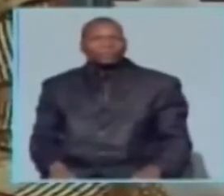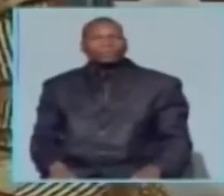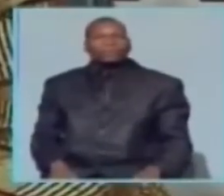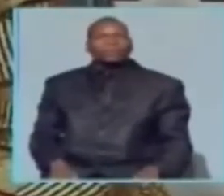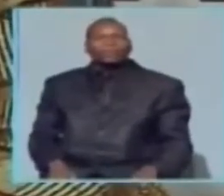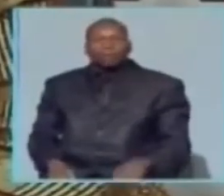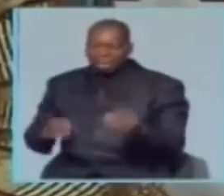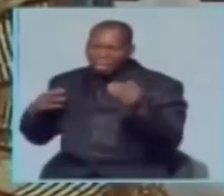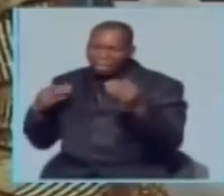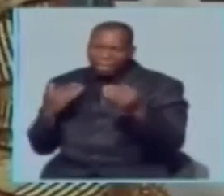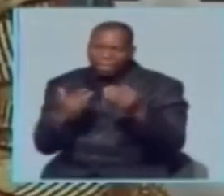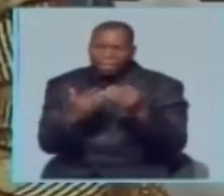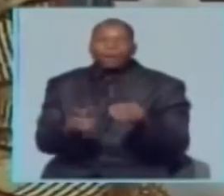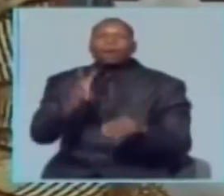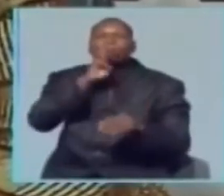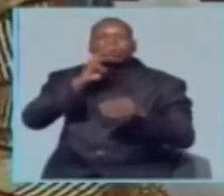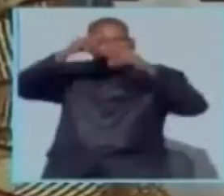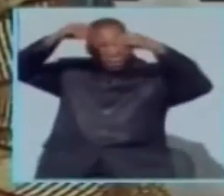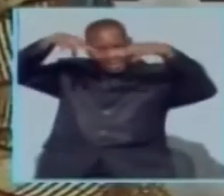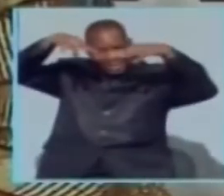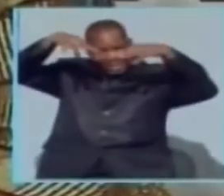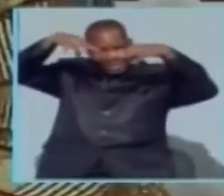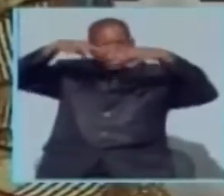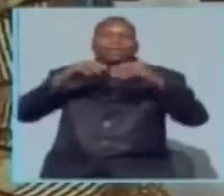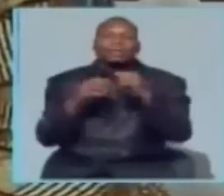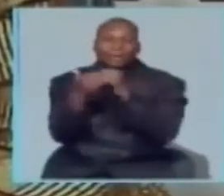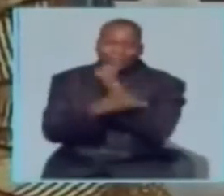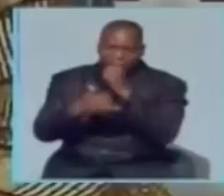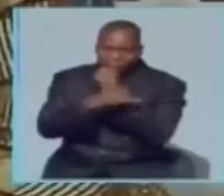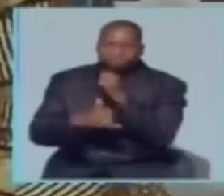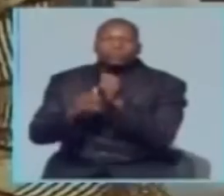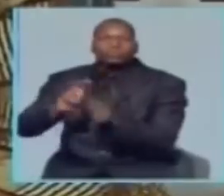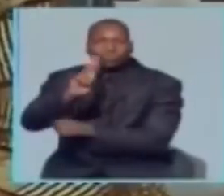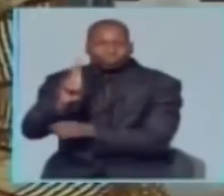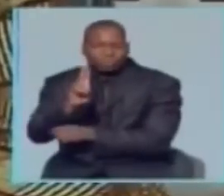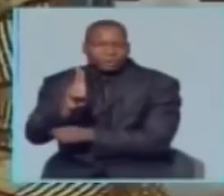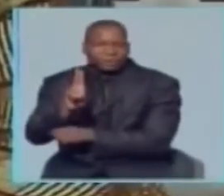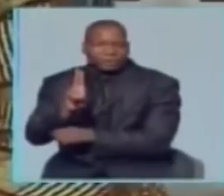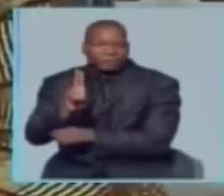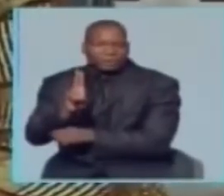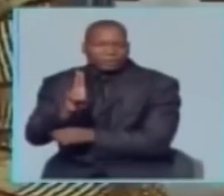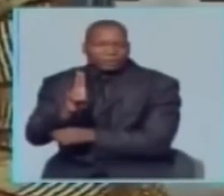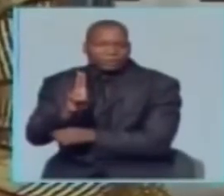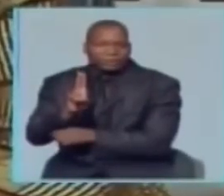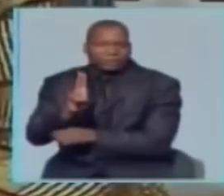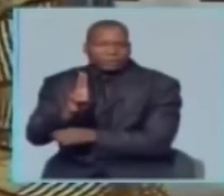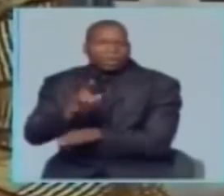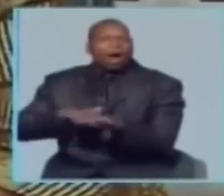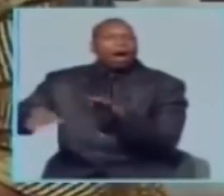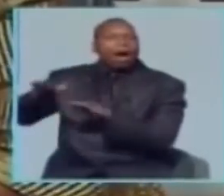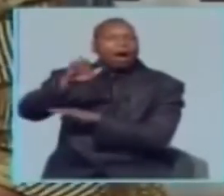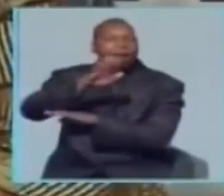long time, sustain this country in terms of electricity generation. In fact, this country is sitting on over